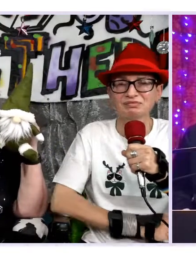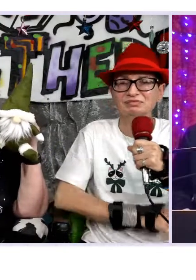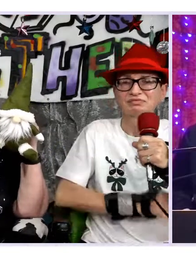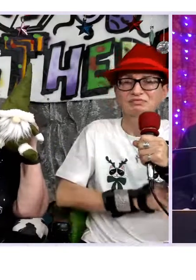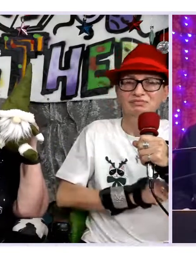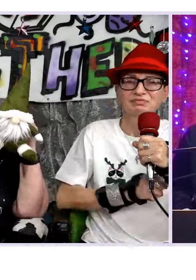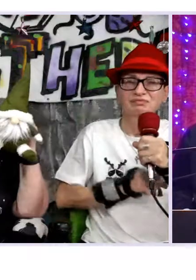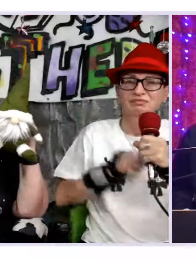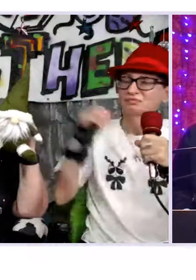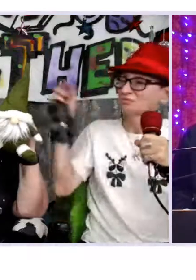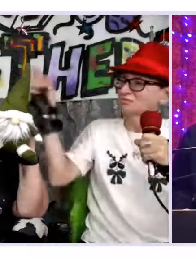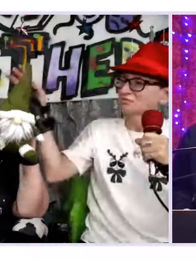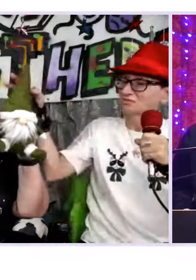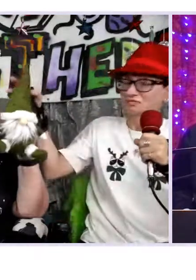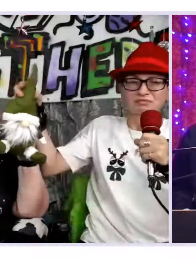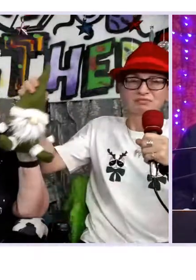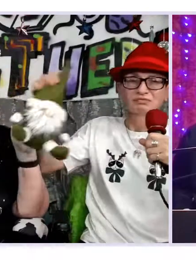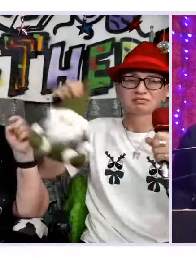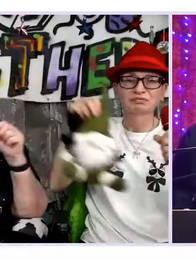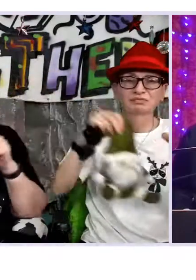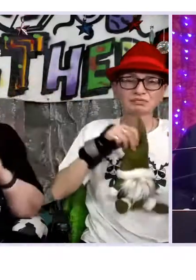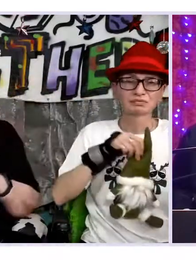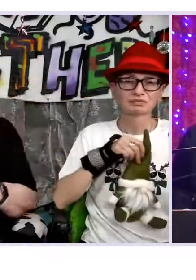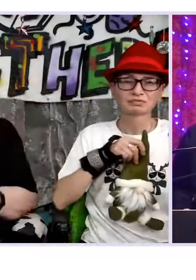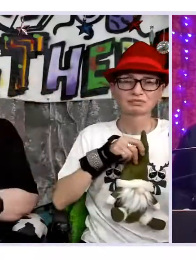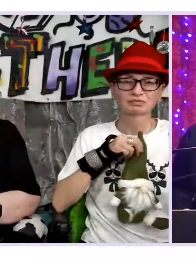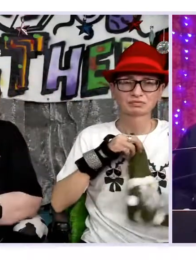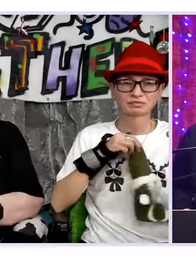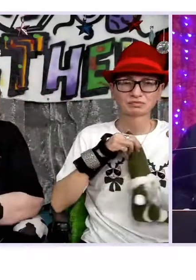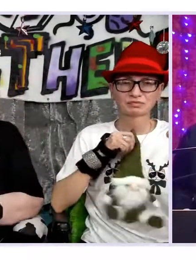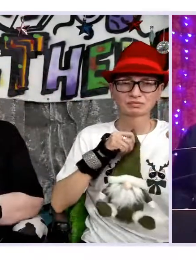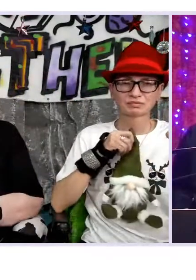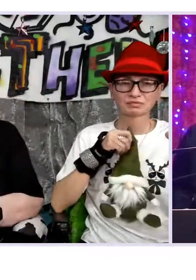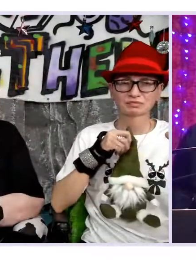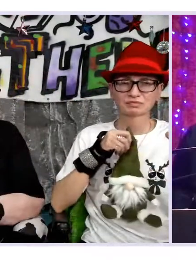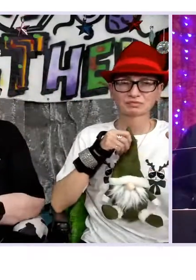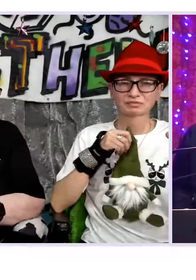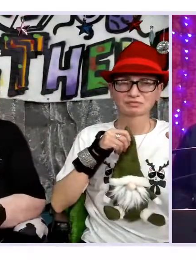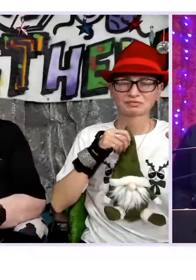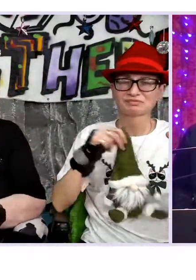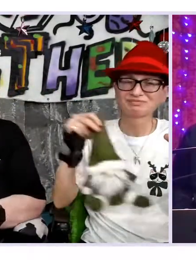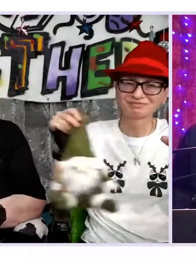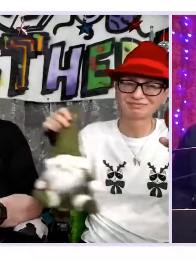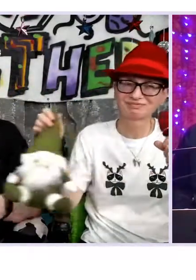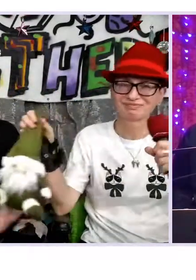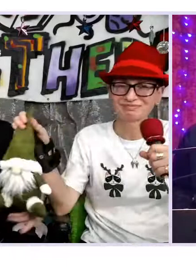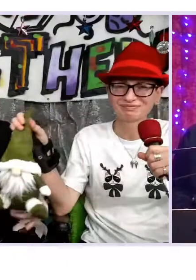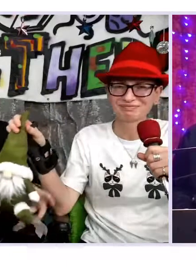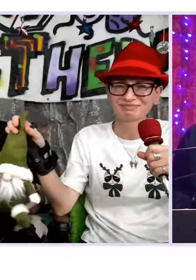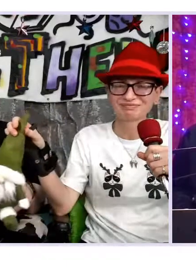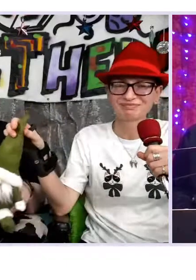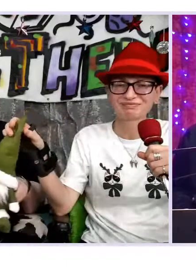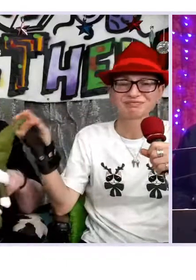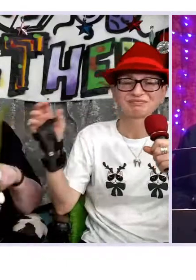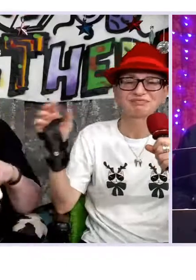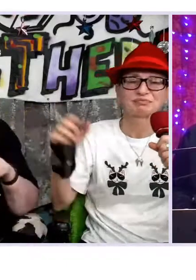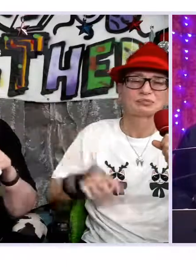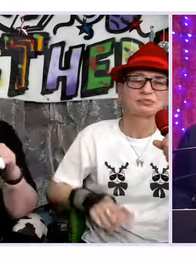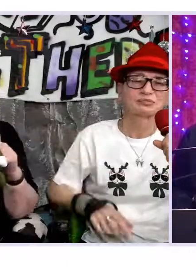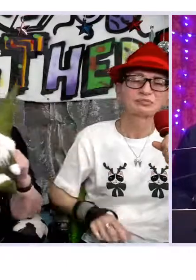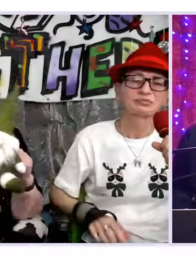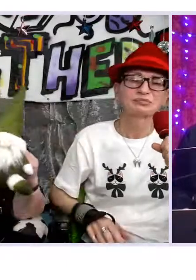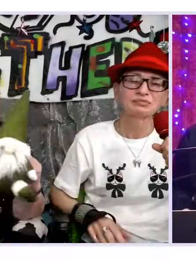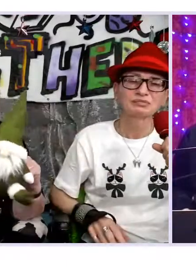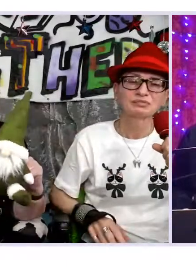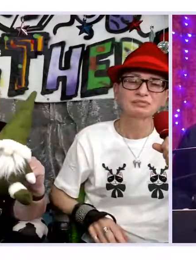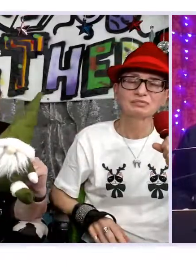beard finishes and hair begins, and a very big green pointy hat. So, without further ado, we